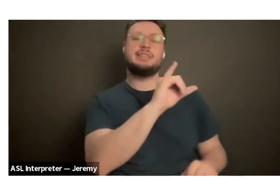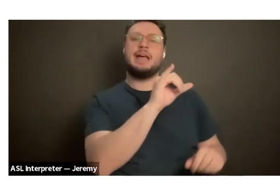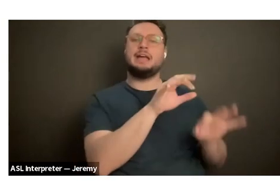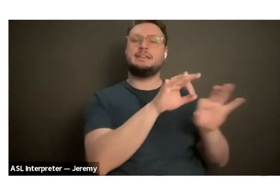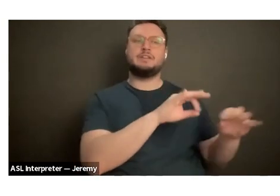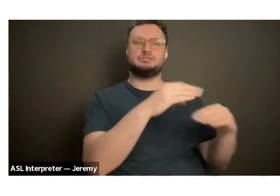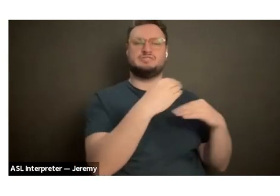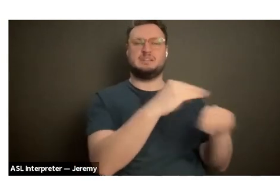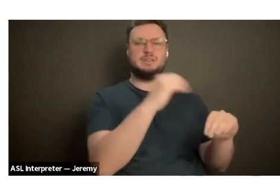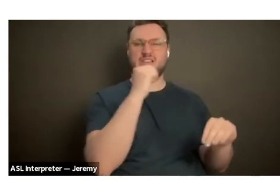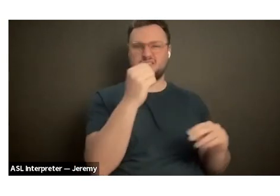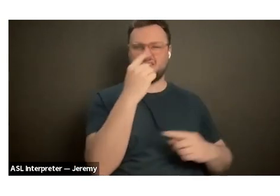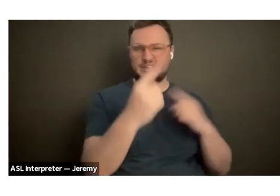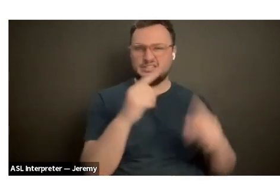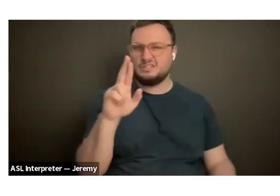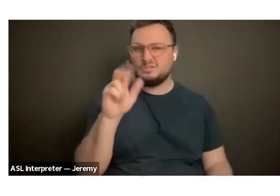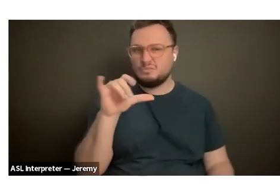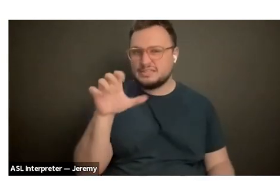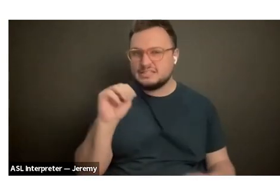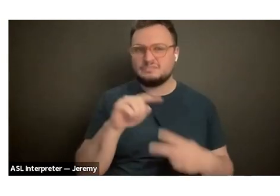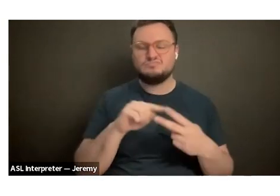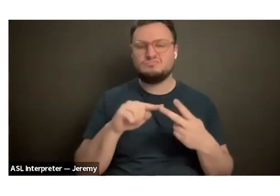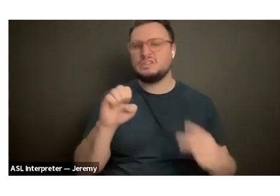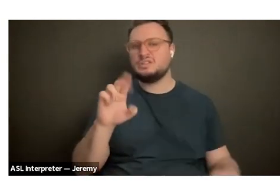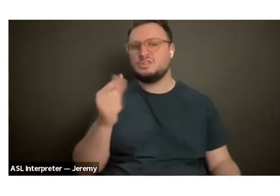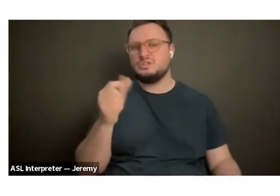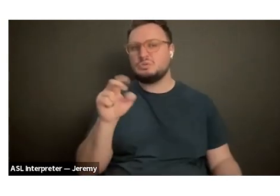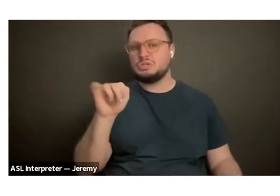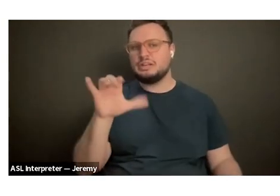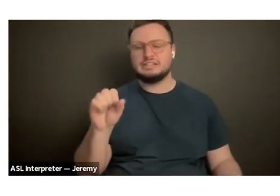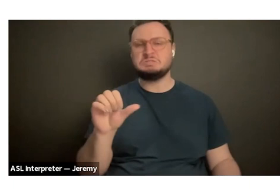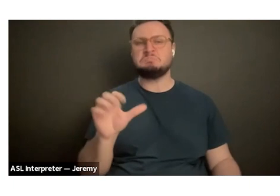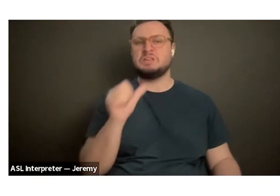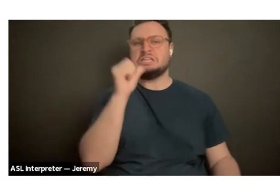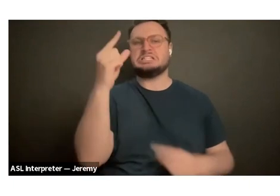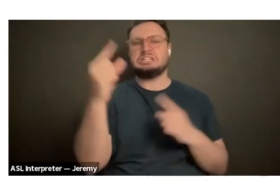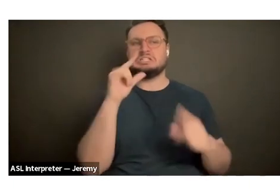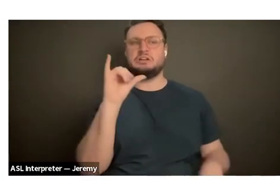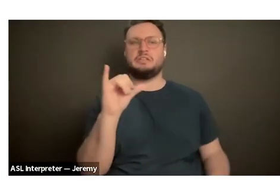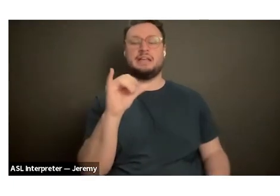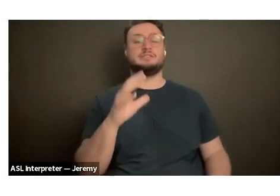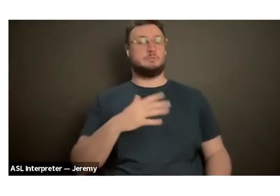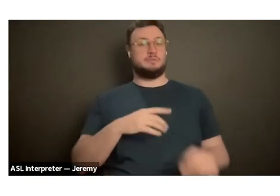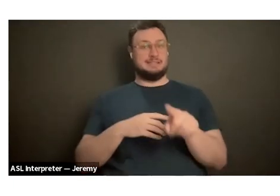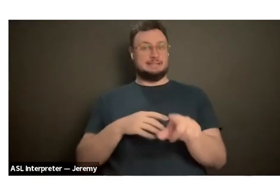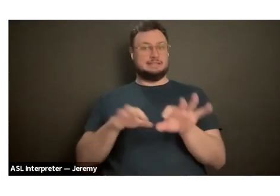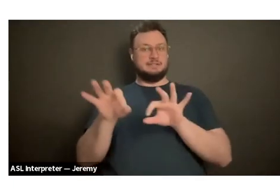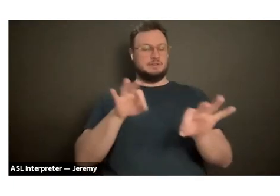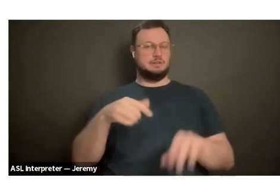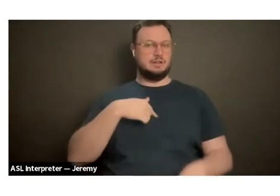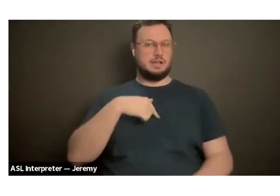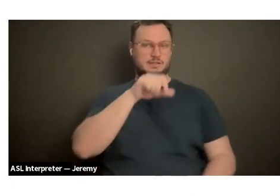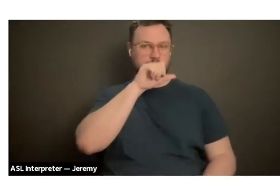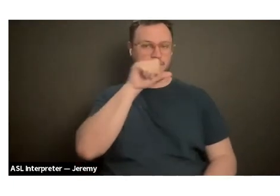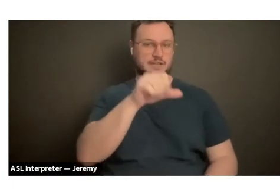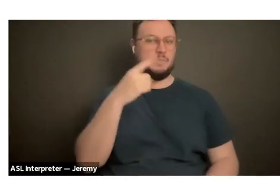why I truly love this definition of ableism, because it really highlights my own lived experience